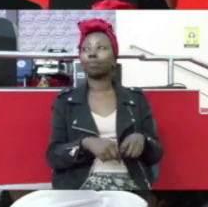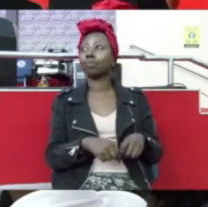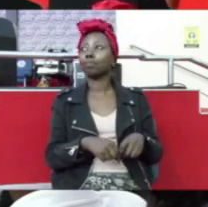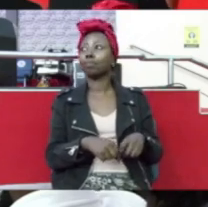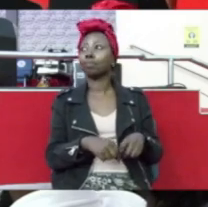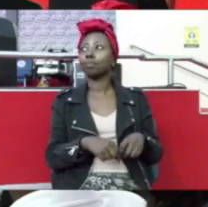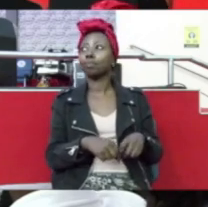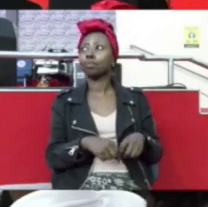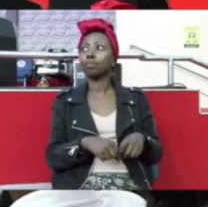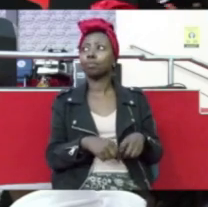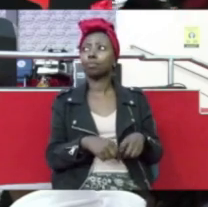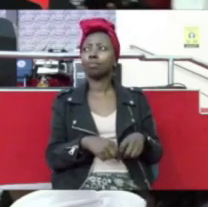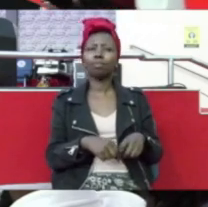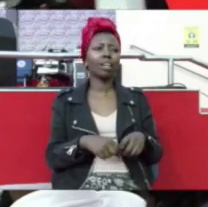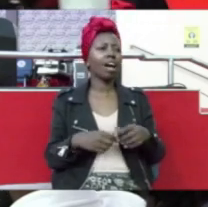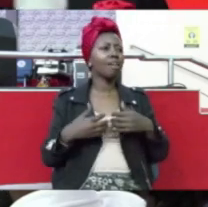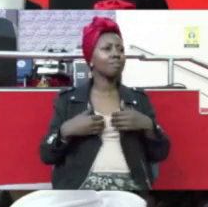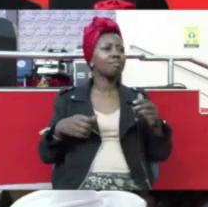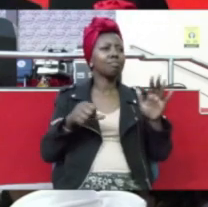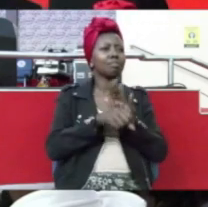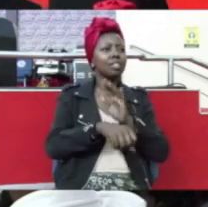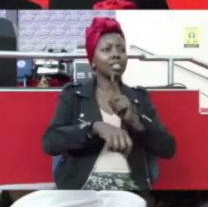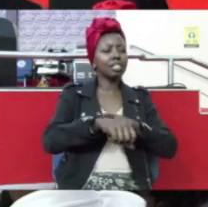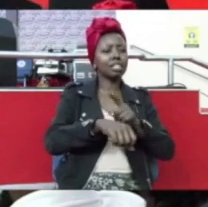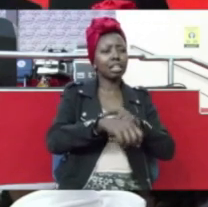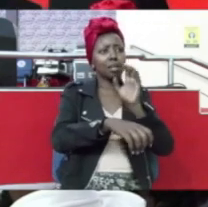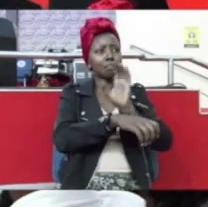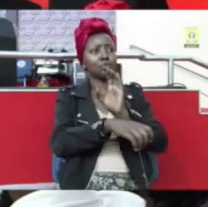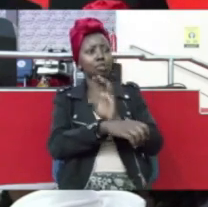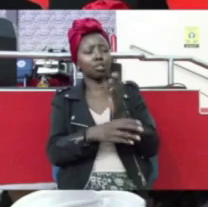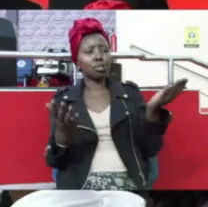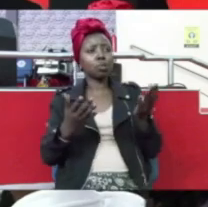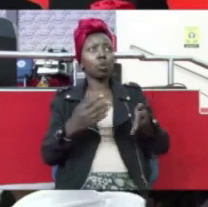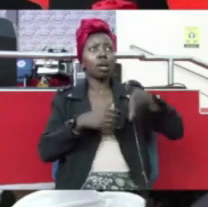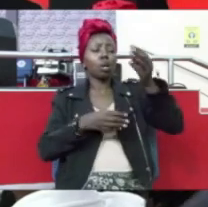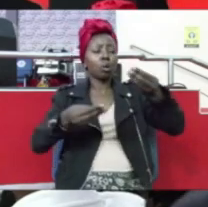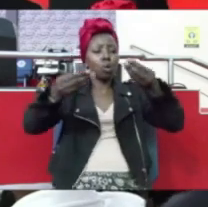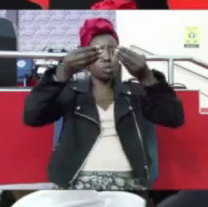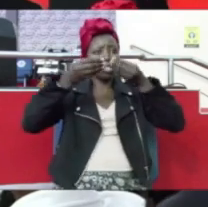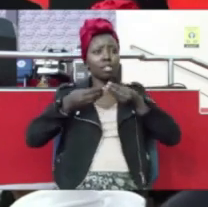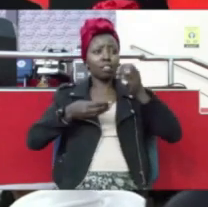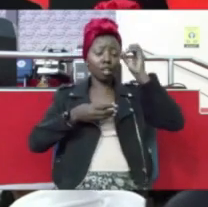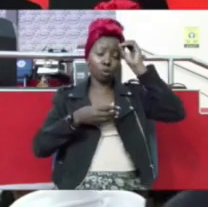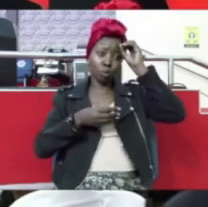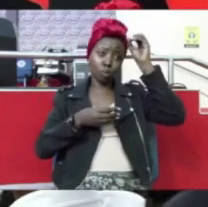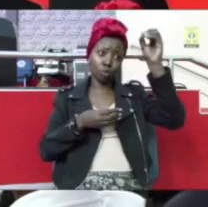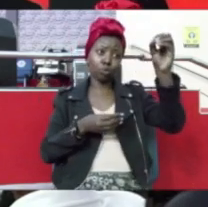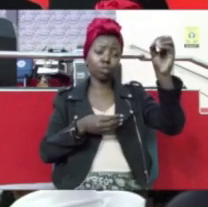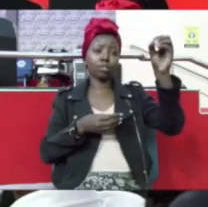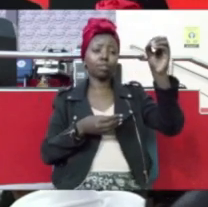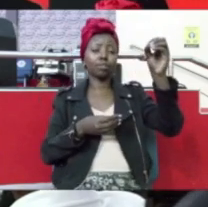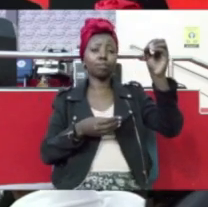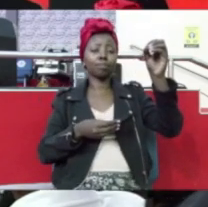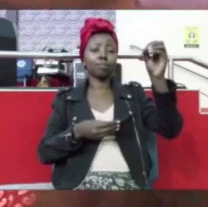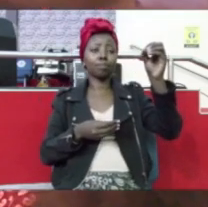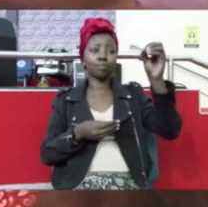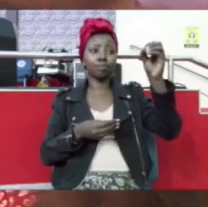And there are many times as a church when God has given us opportunities. When